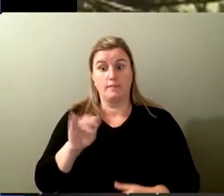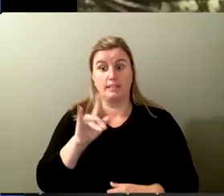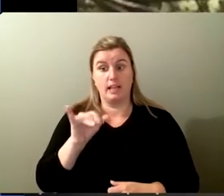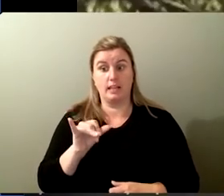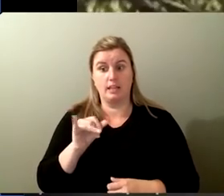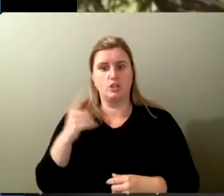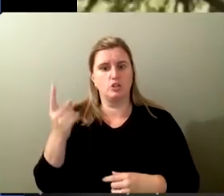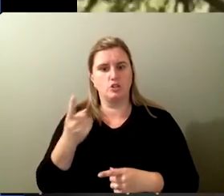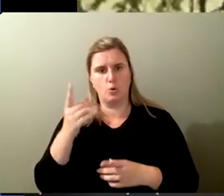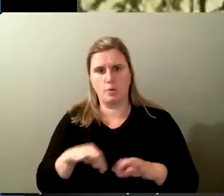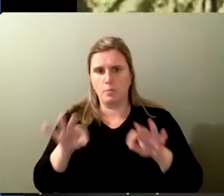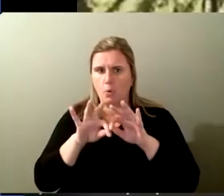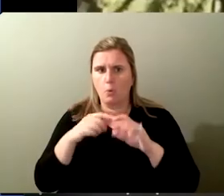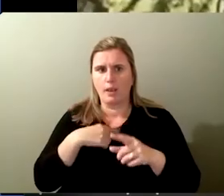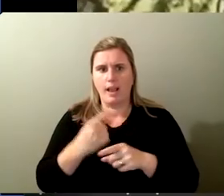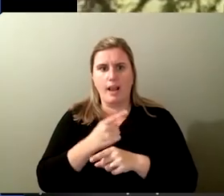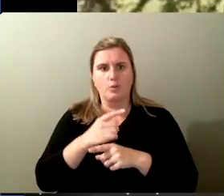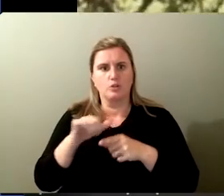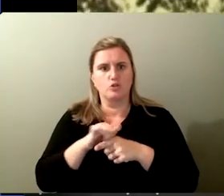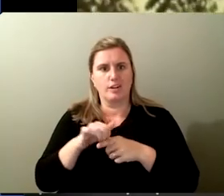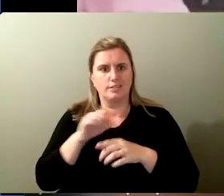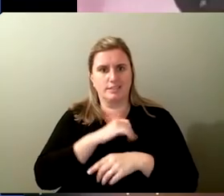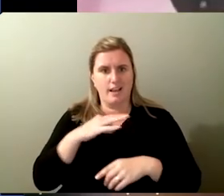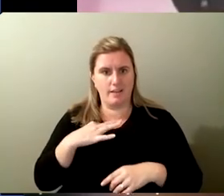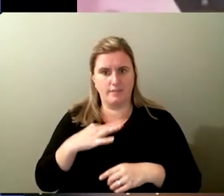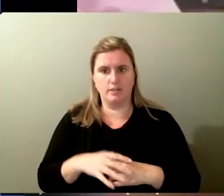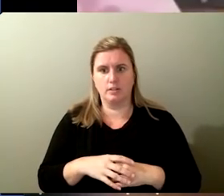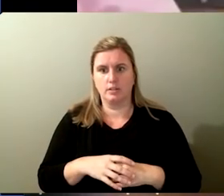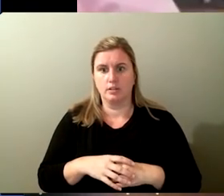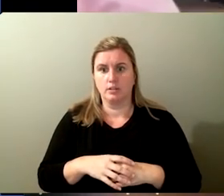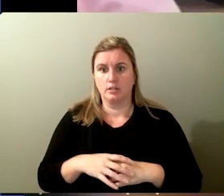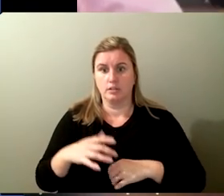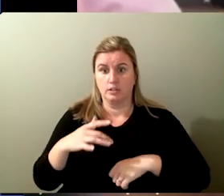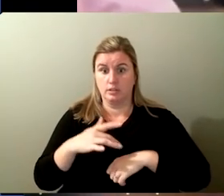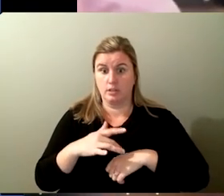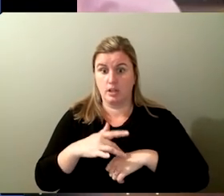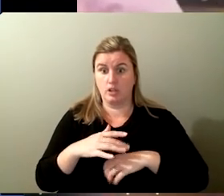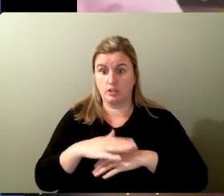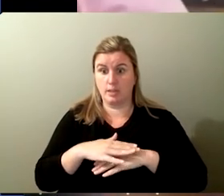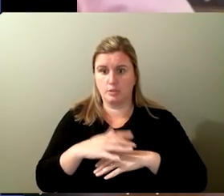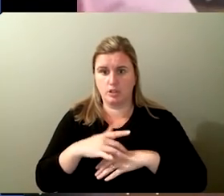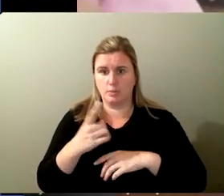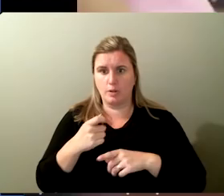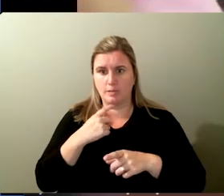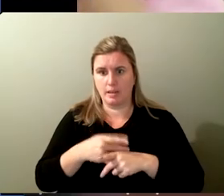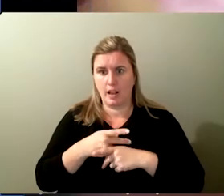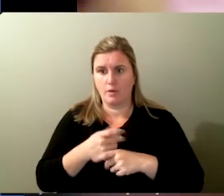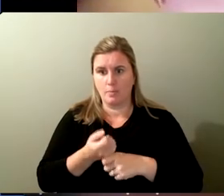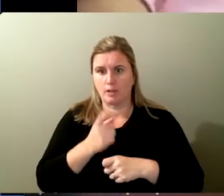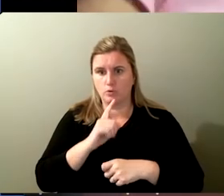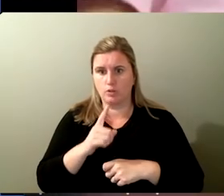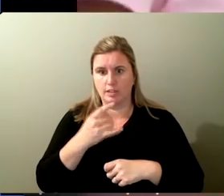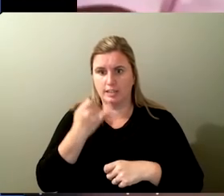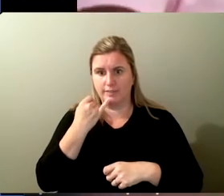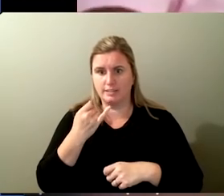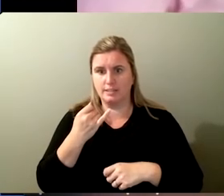so important that we adequately train staff. She touched the kitty, but also touched something else. Okay. So you want to be careful and make sure that if it's kitty, it's